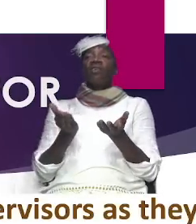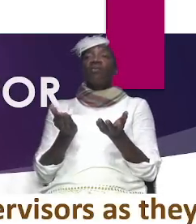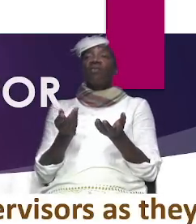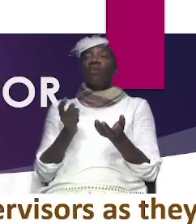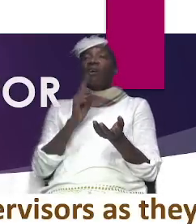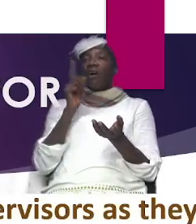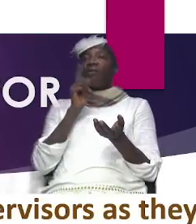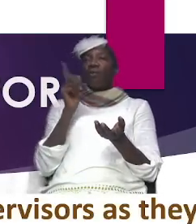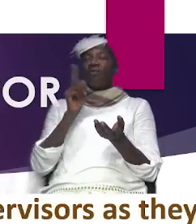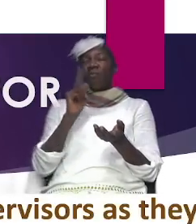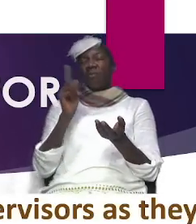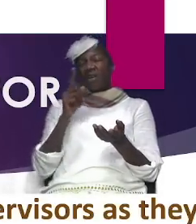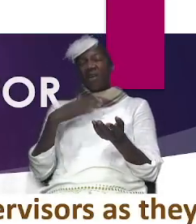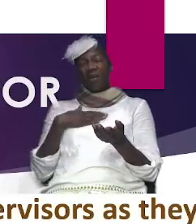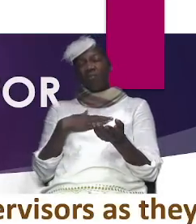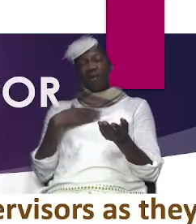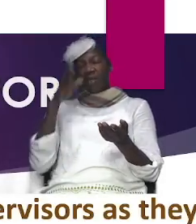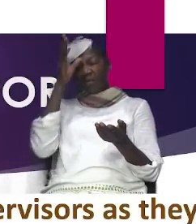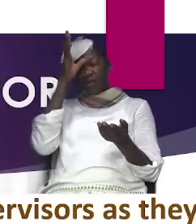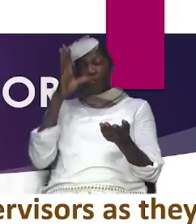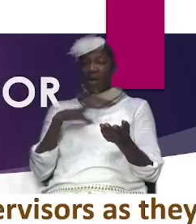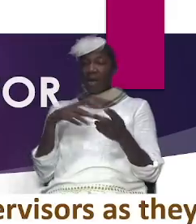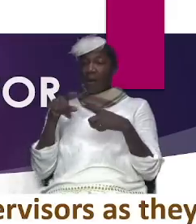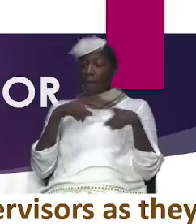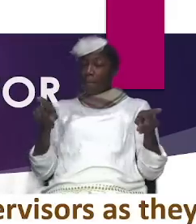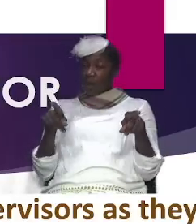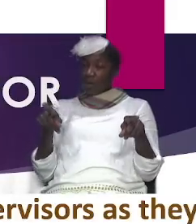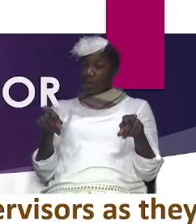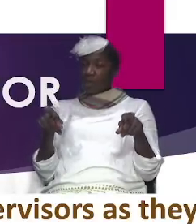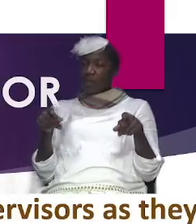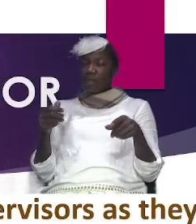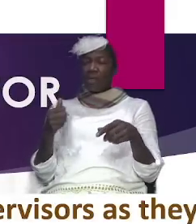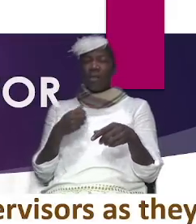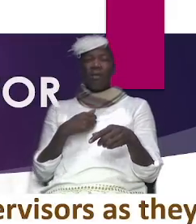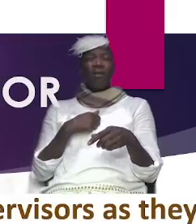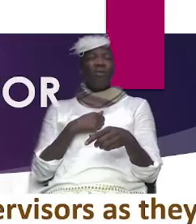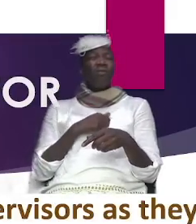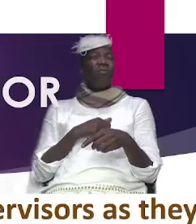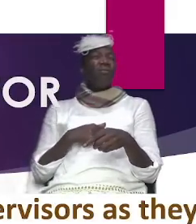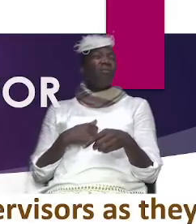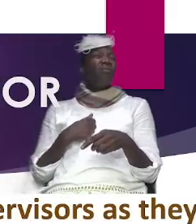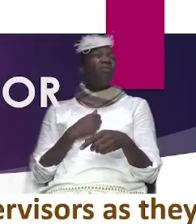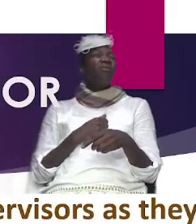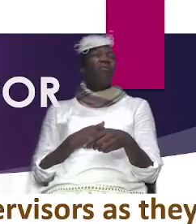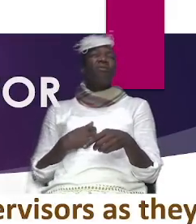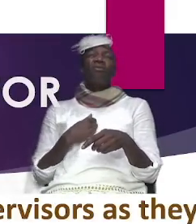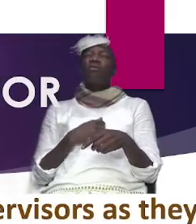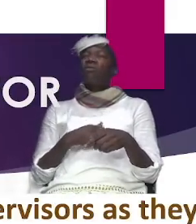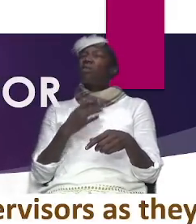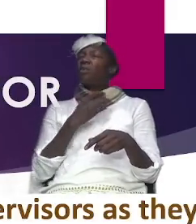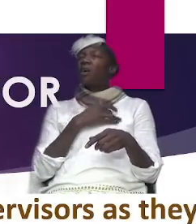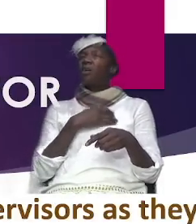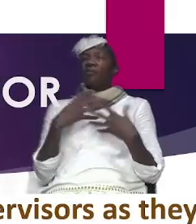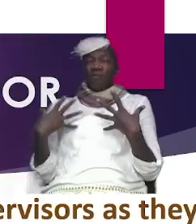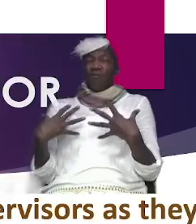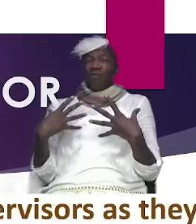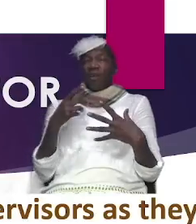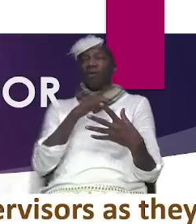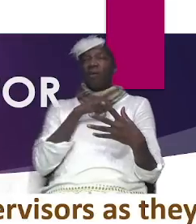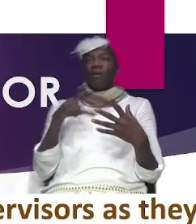as those who merely please men, but with this, with sincerity of heart, fearing the